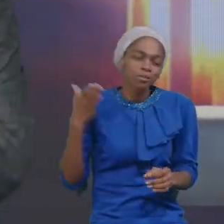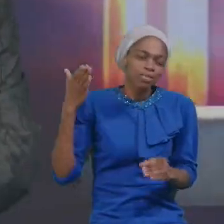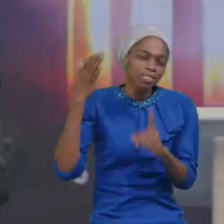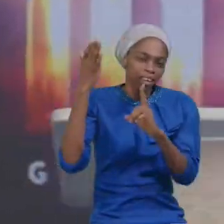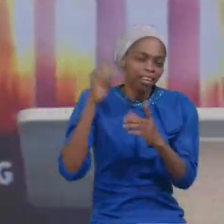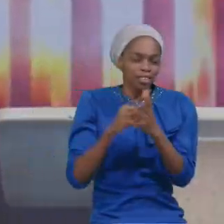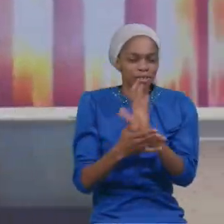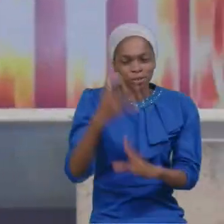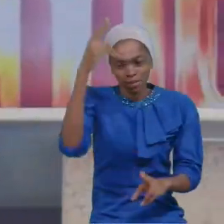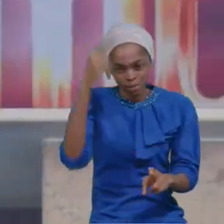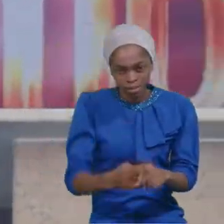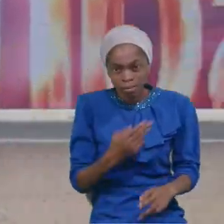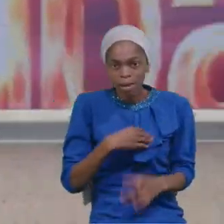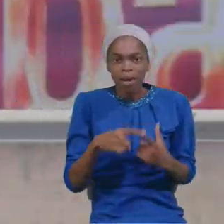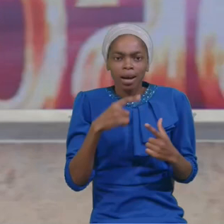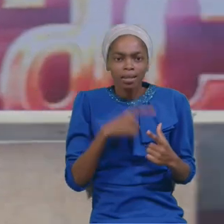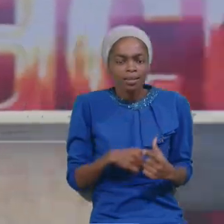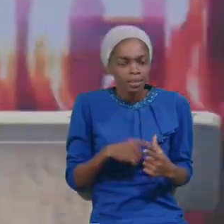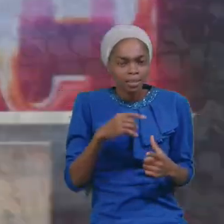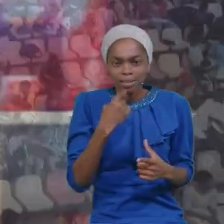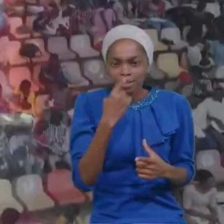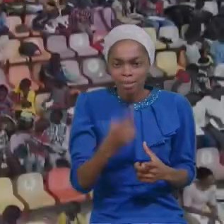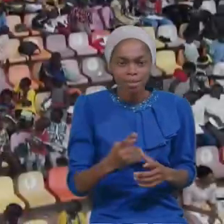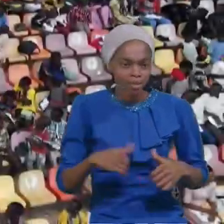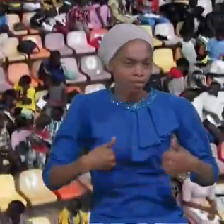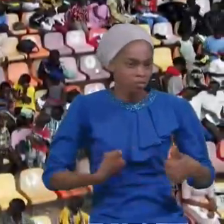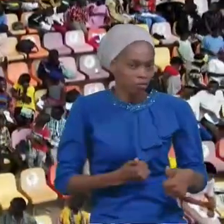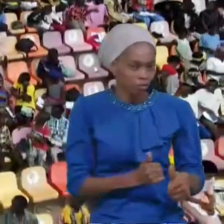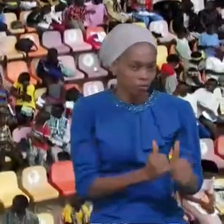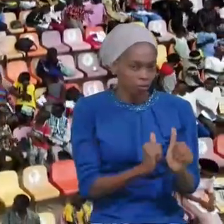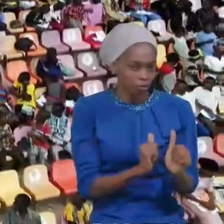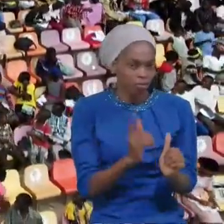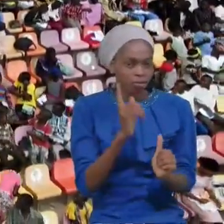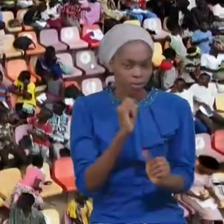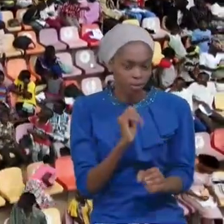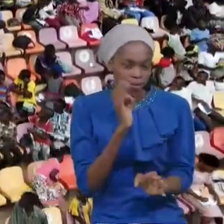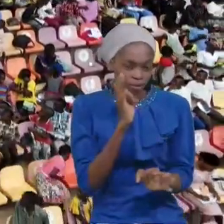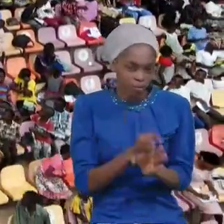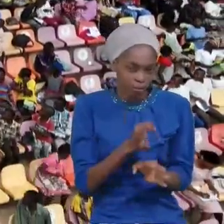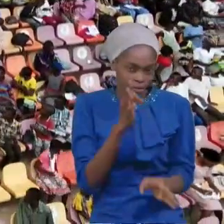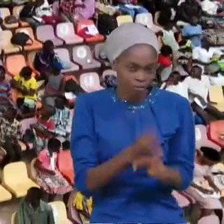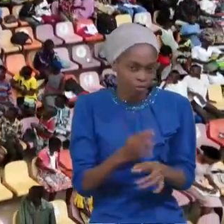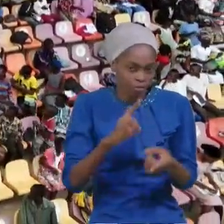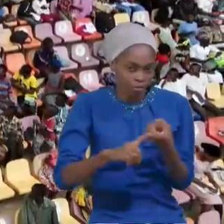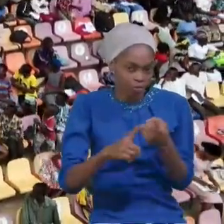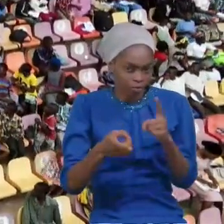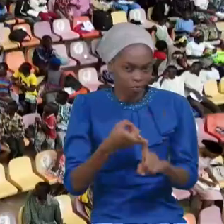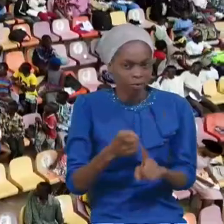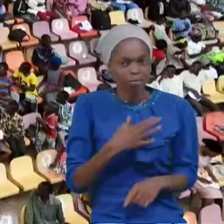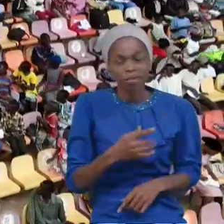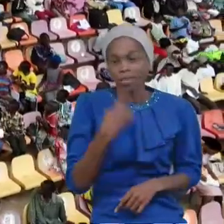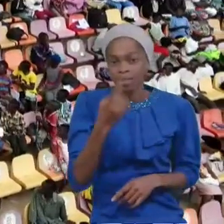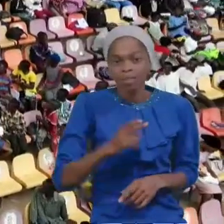faithful friend. It tells us in John chapter 15. John chapter